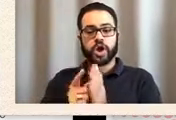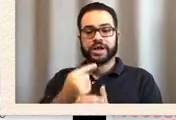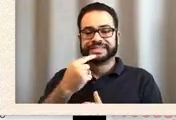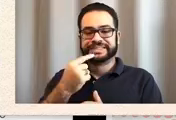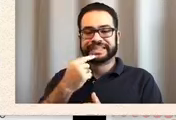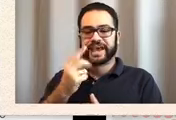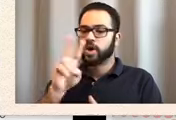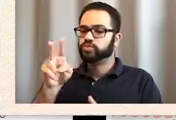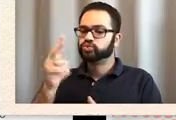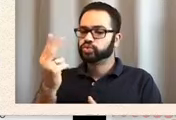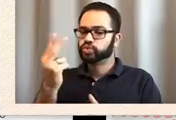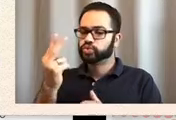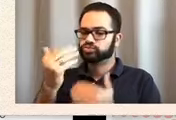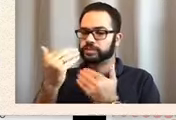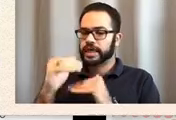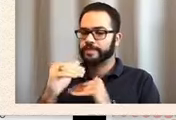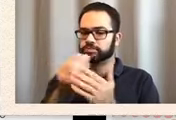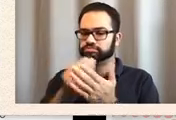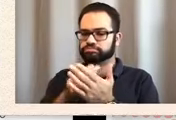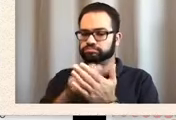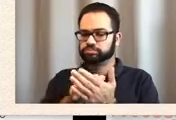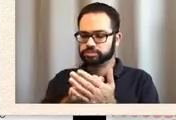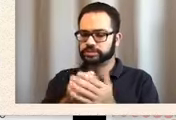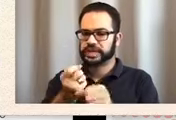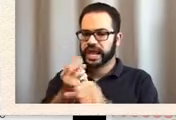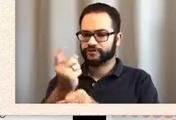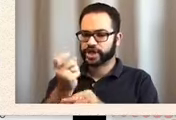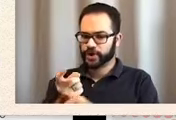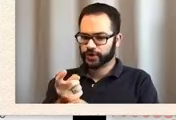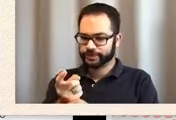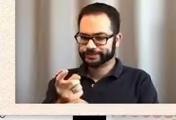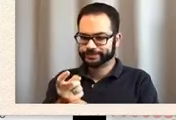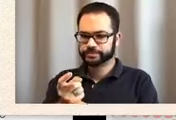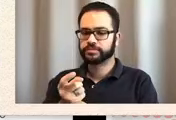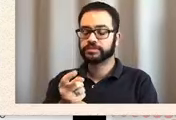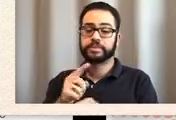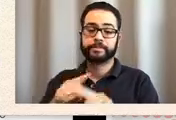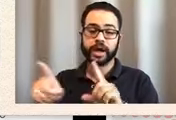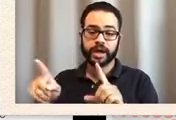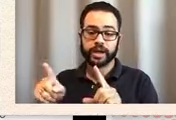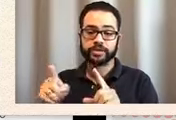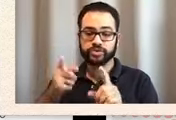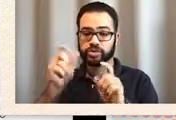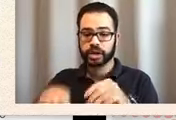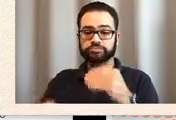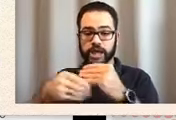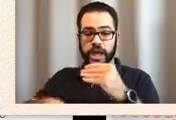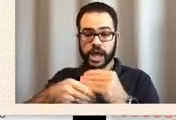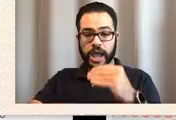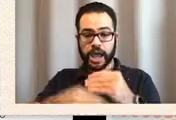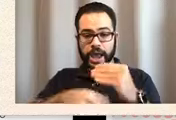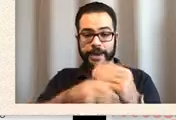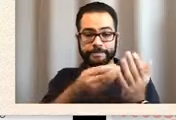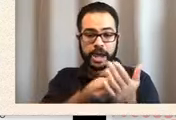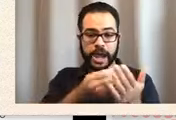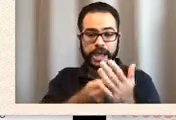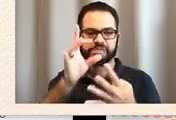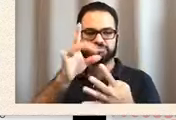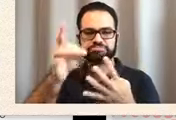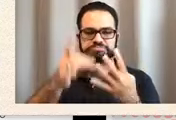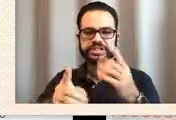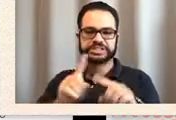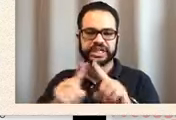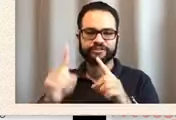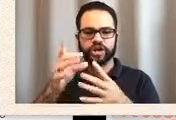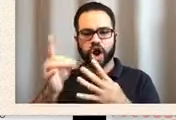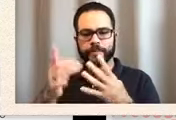investment fund changes per calendar year. But the great thing is you can put money in and choose a different option at any time. But those funds